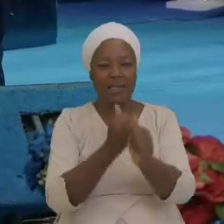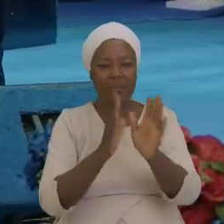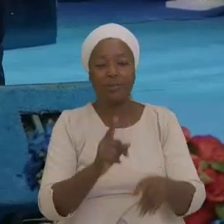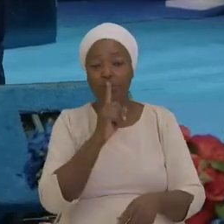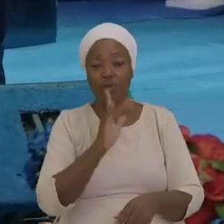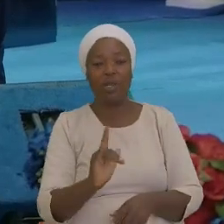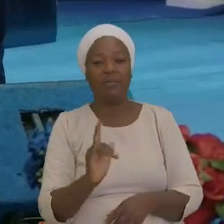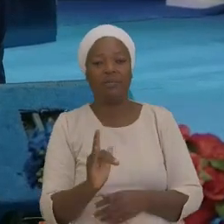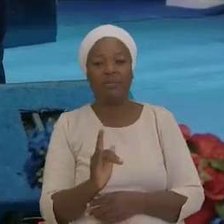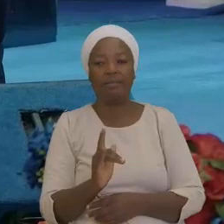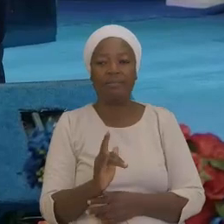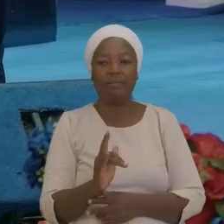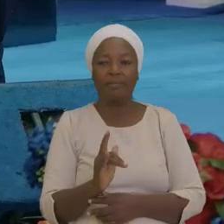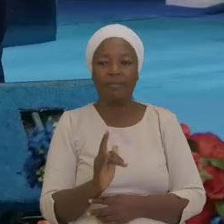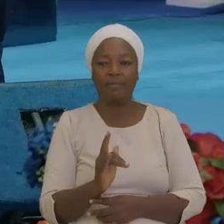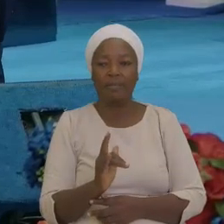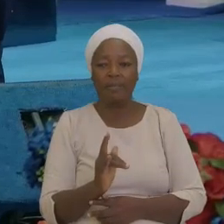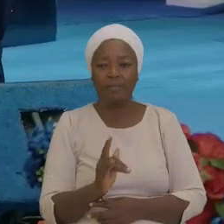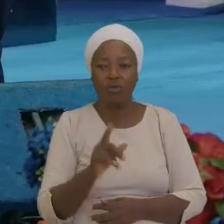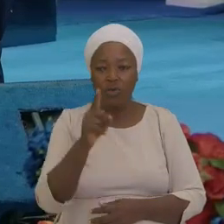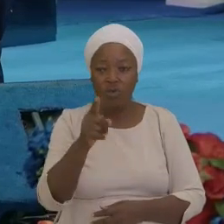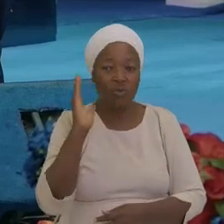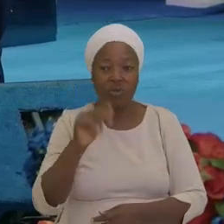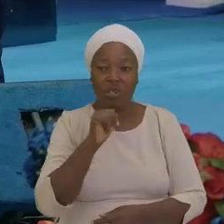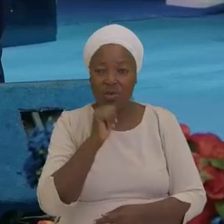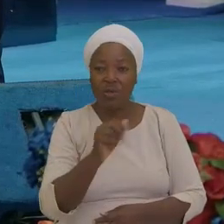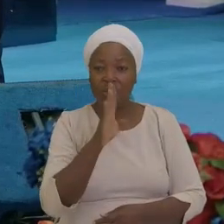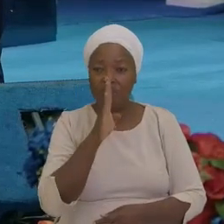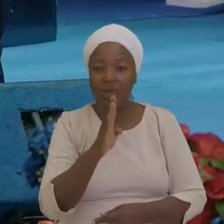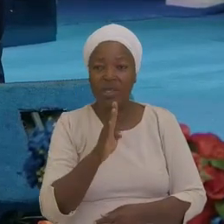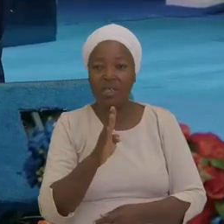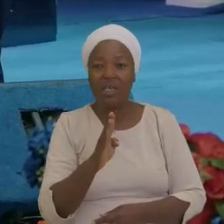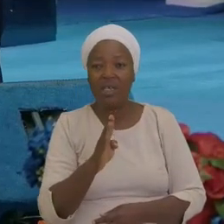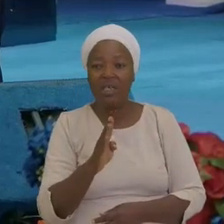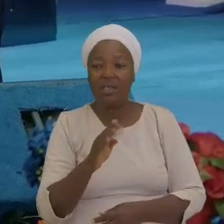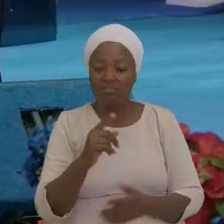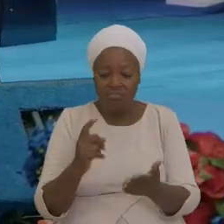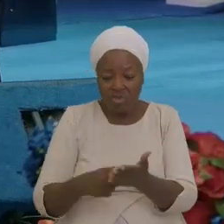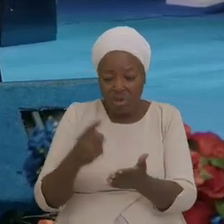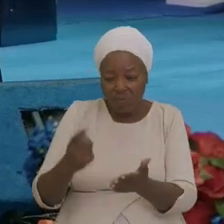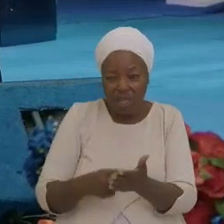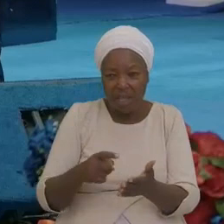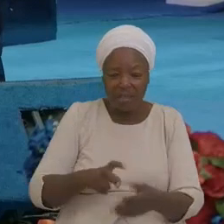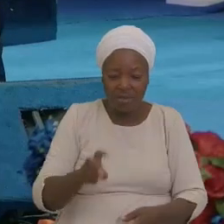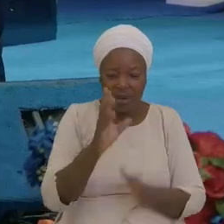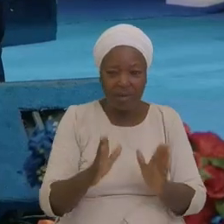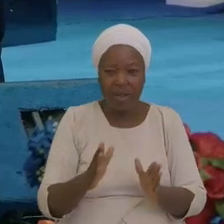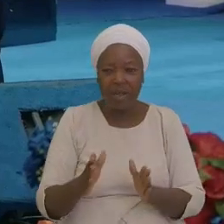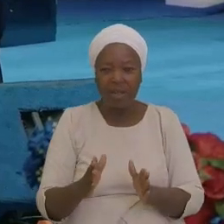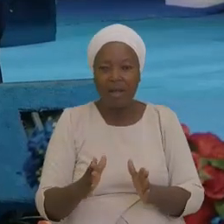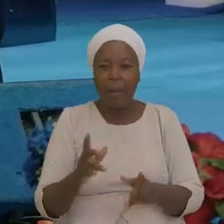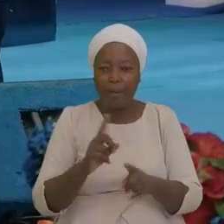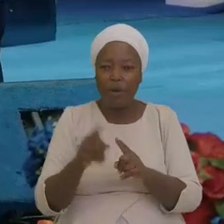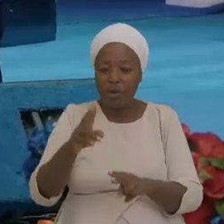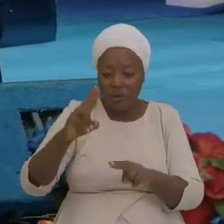indeed. You will not be an occasional traveler, passenger. Your seat